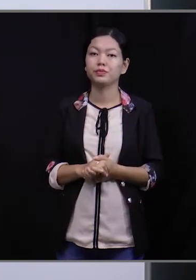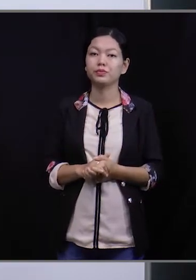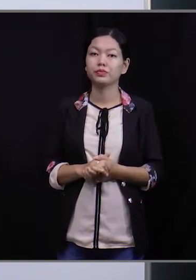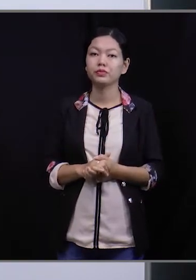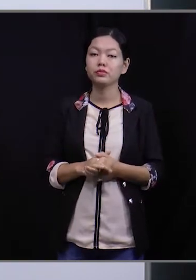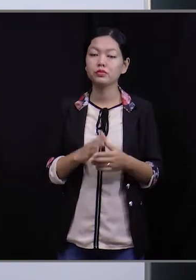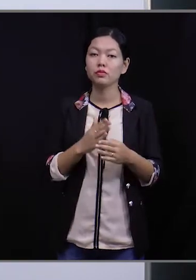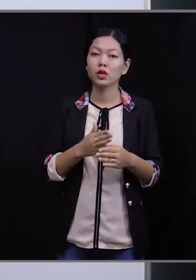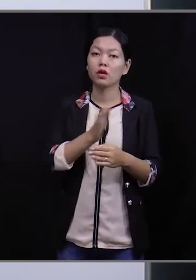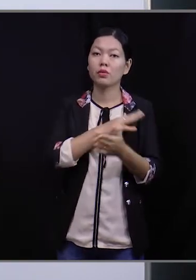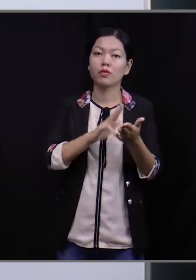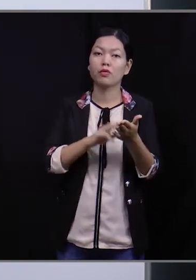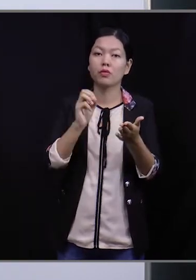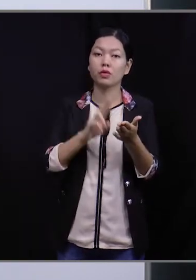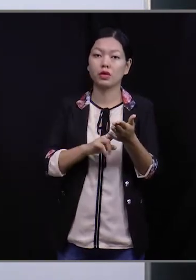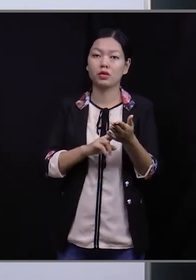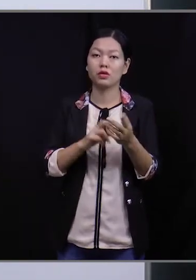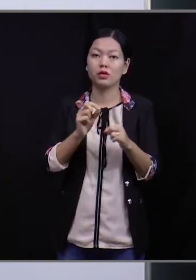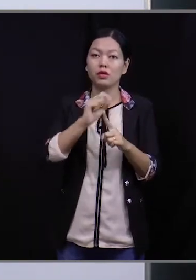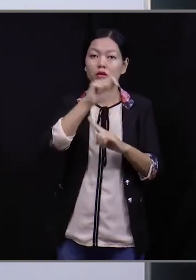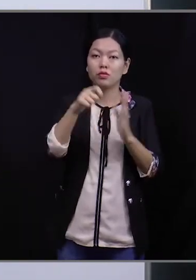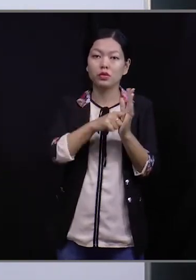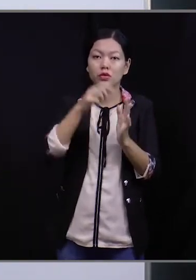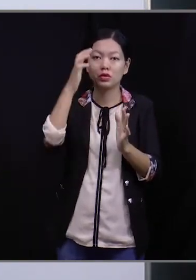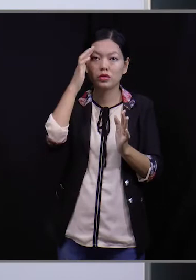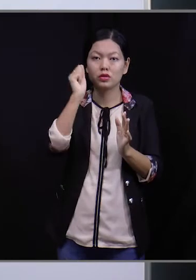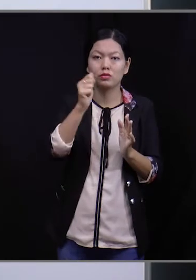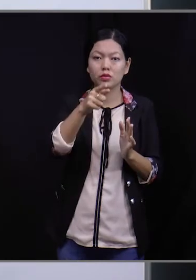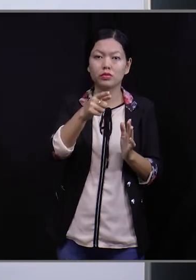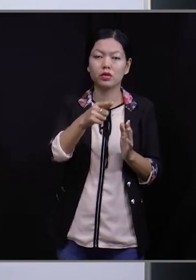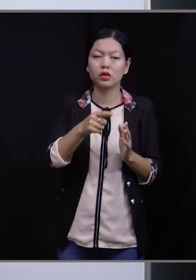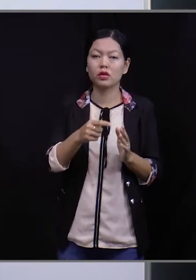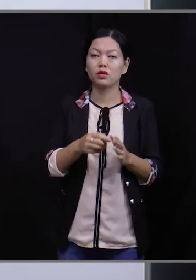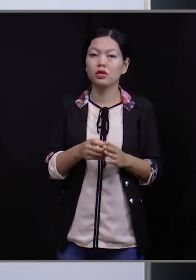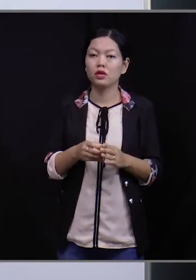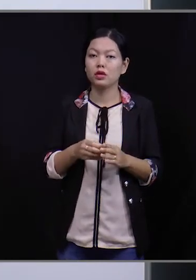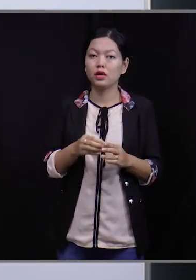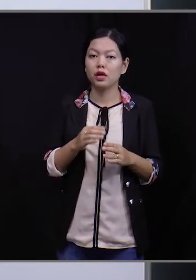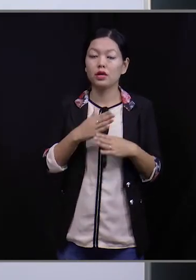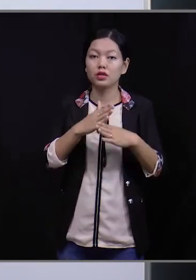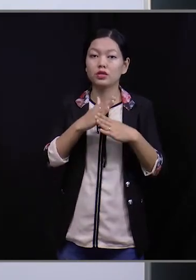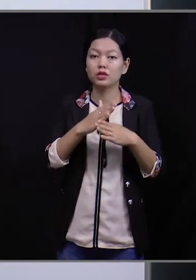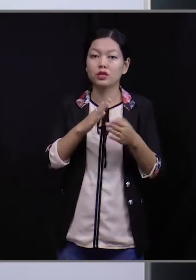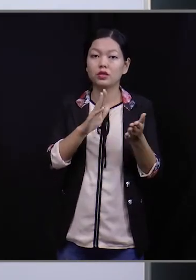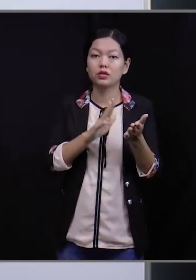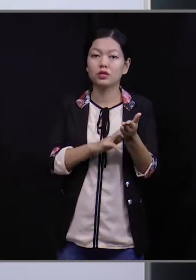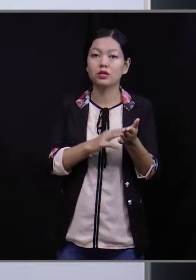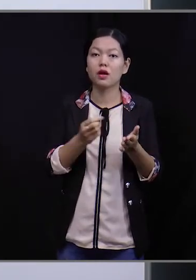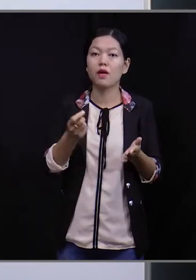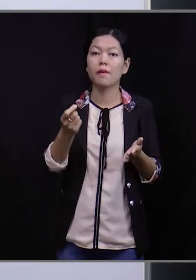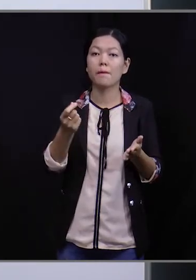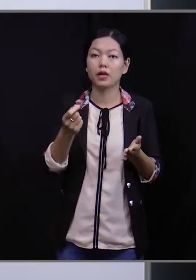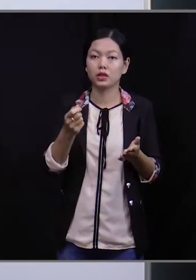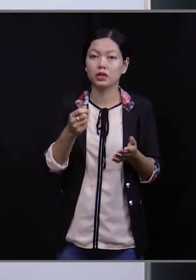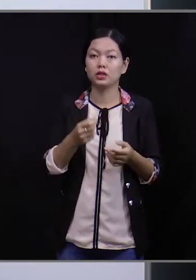was defining monetary policy, if you remember, I mentioned money supply or not. So what is money supply?